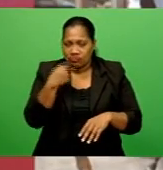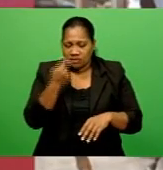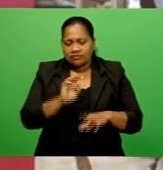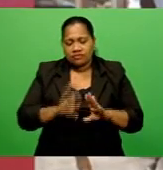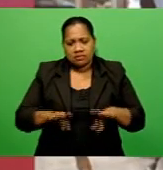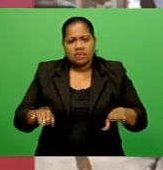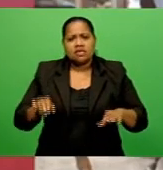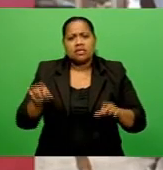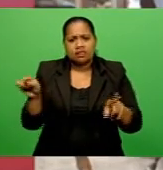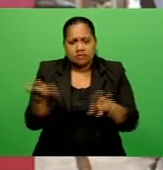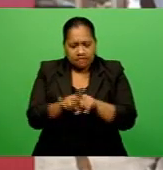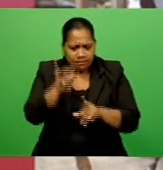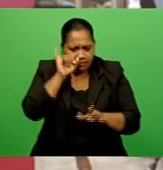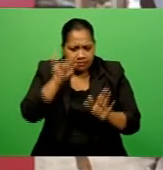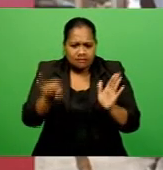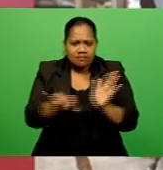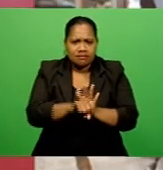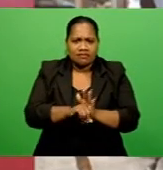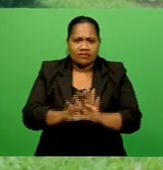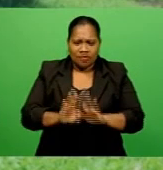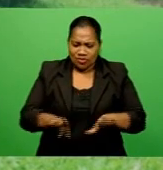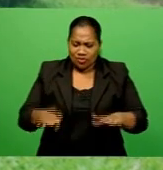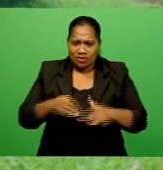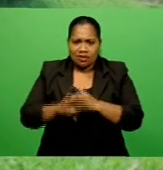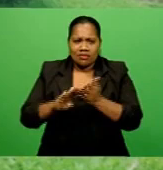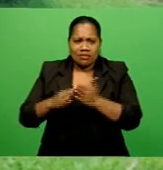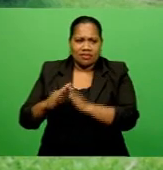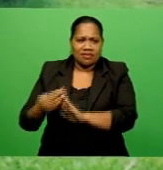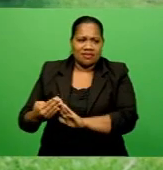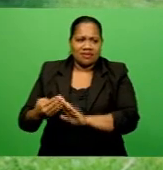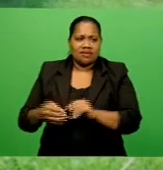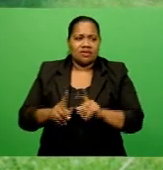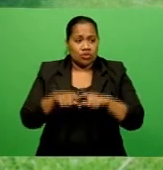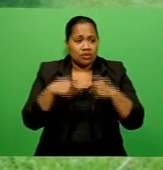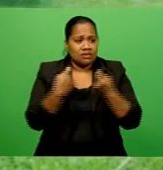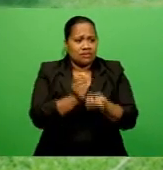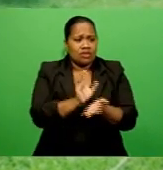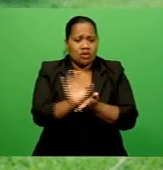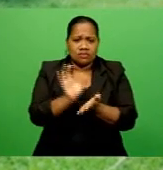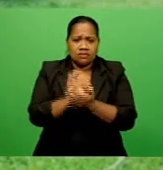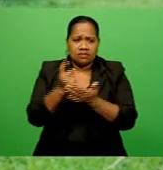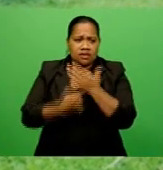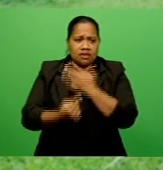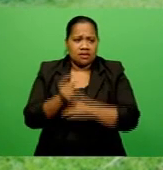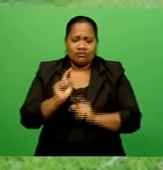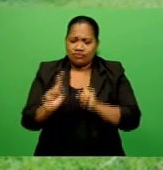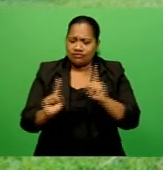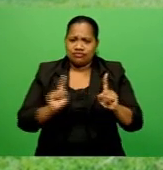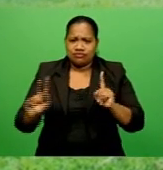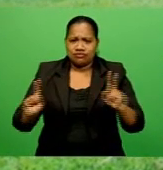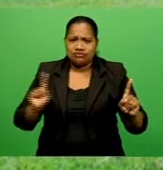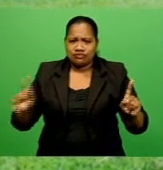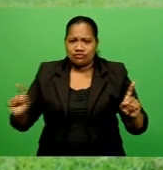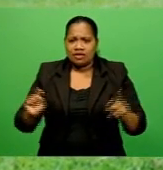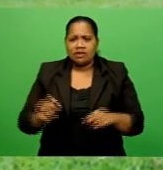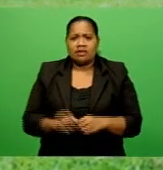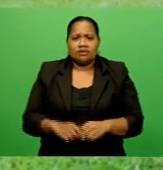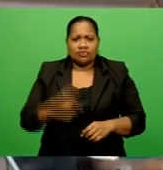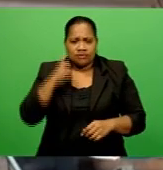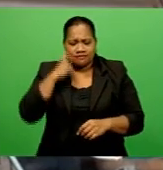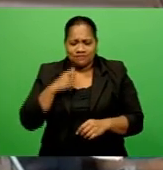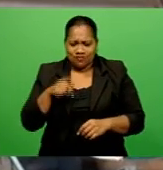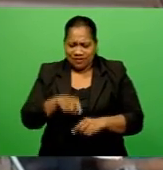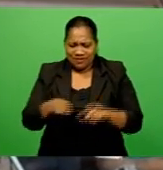the at-risk children in the communities. A team of counselors will revisit these affected areas to gauge the status of